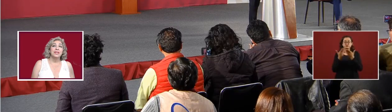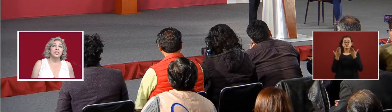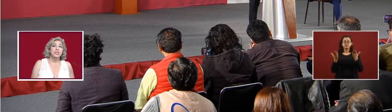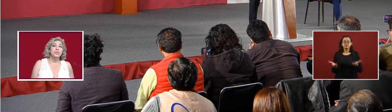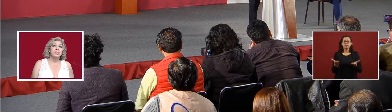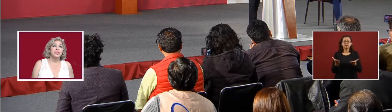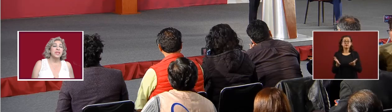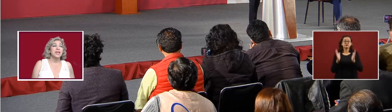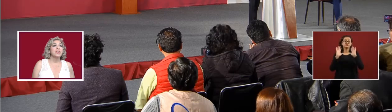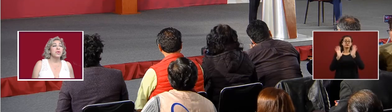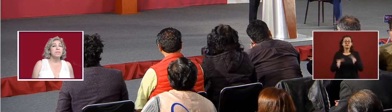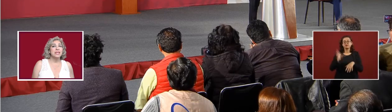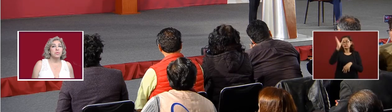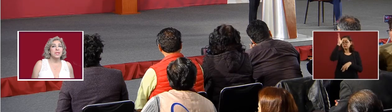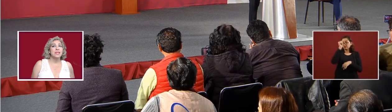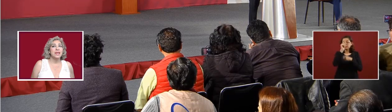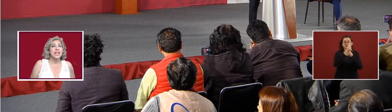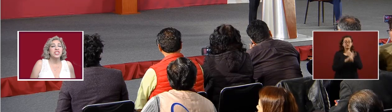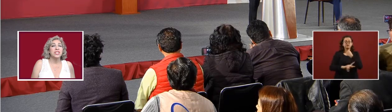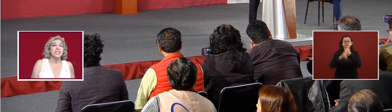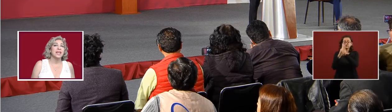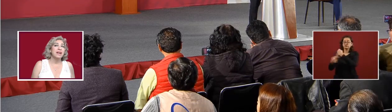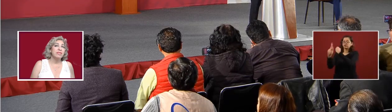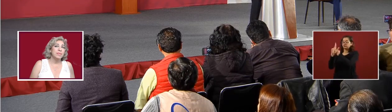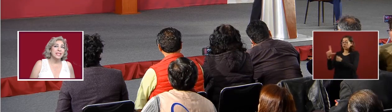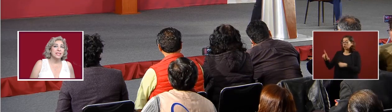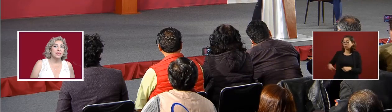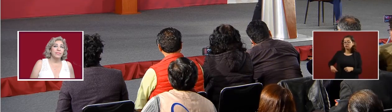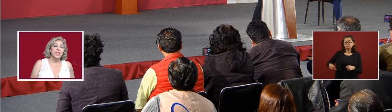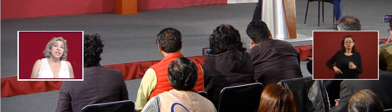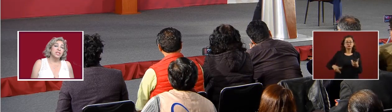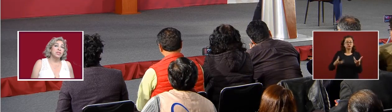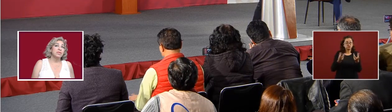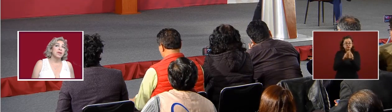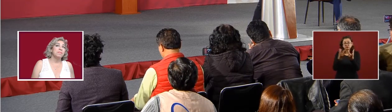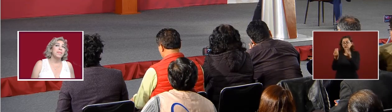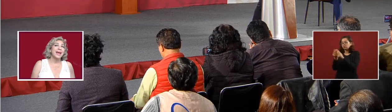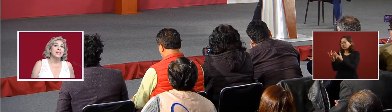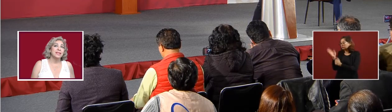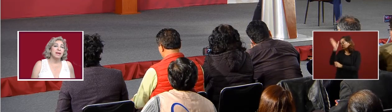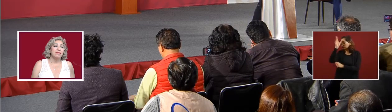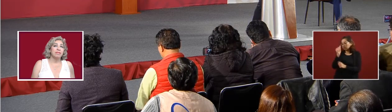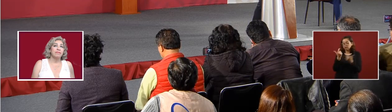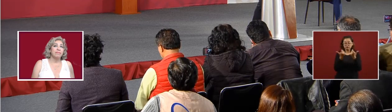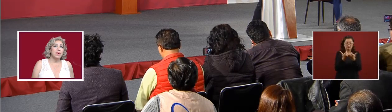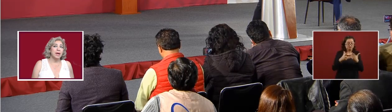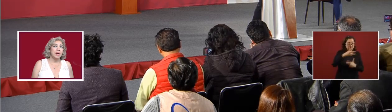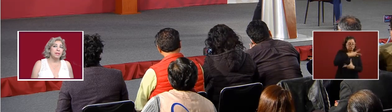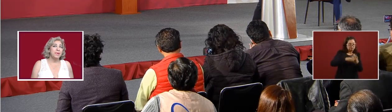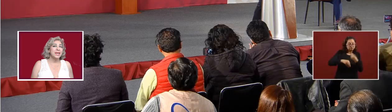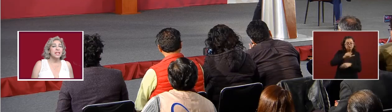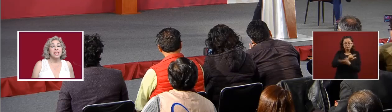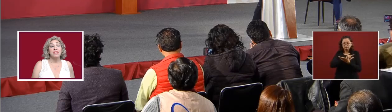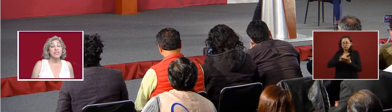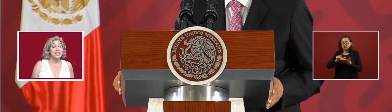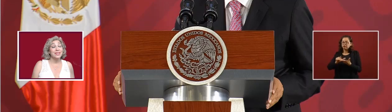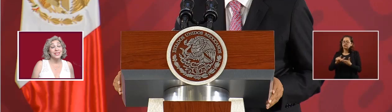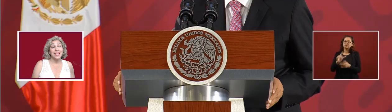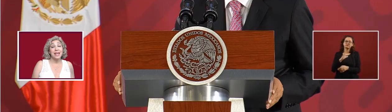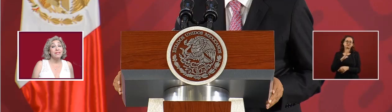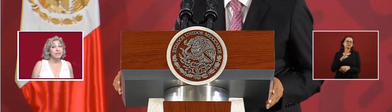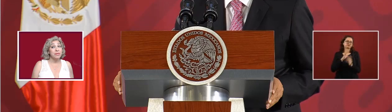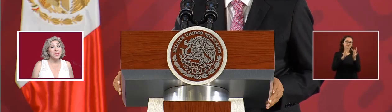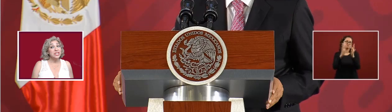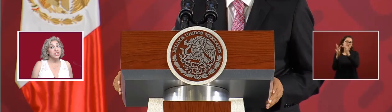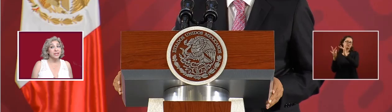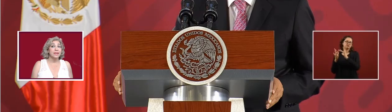due to the agreement within the nations and the government to combat money laundering there's